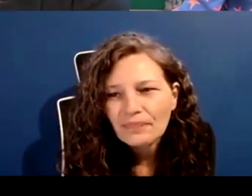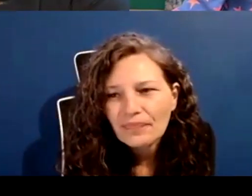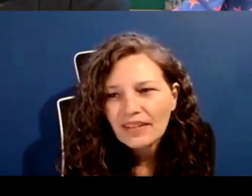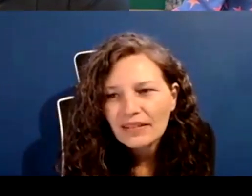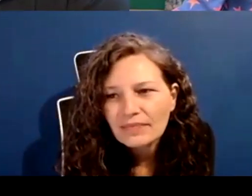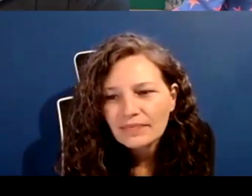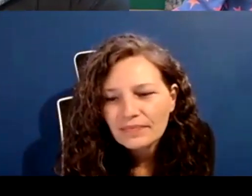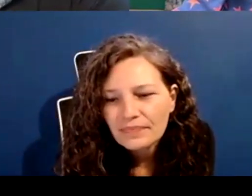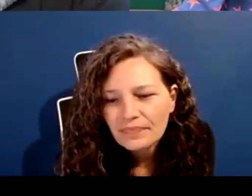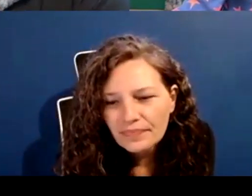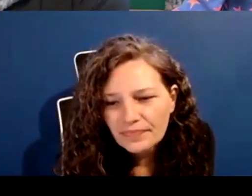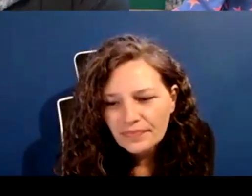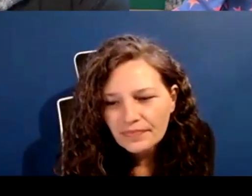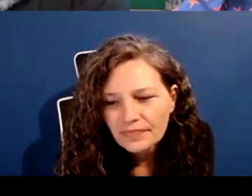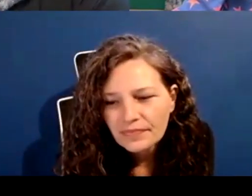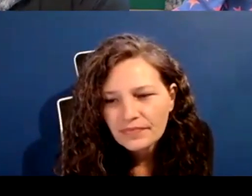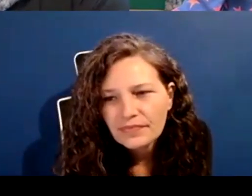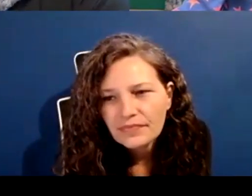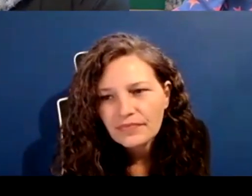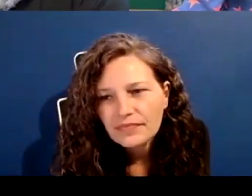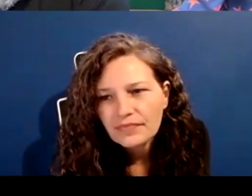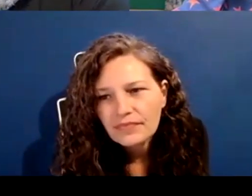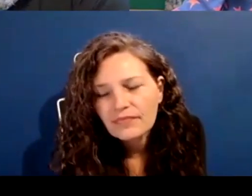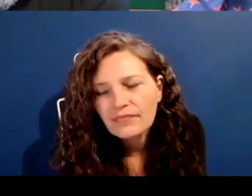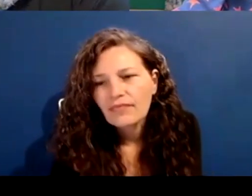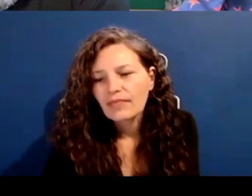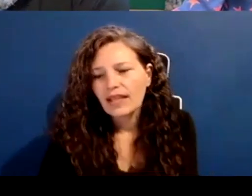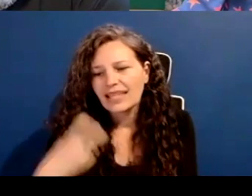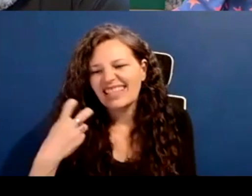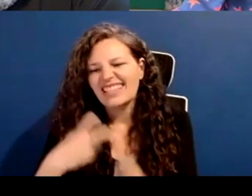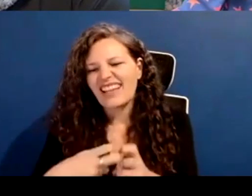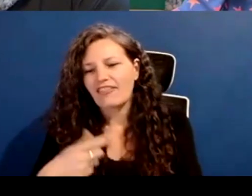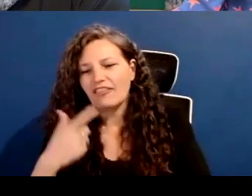And it's tough because I think that there's a